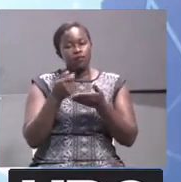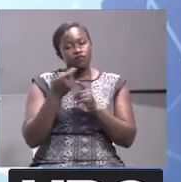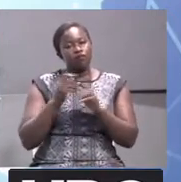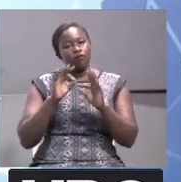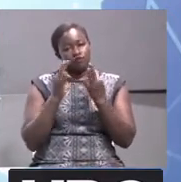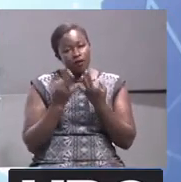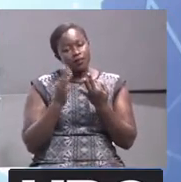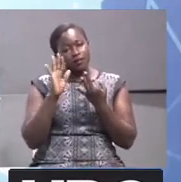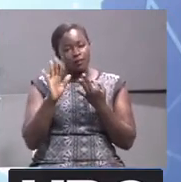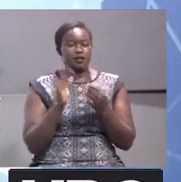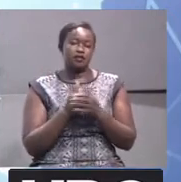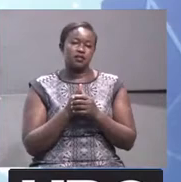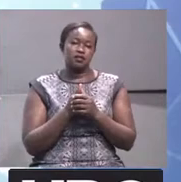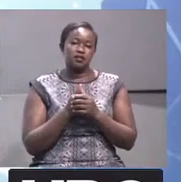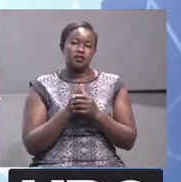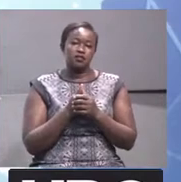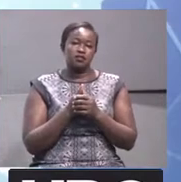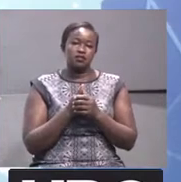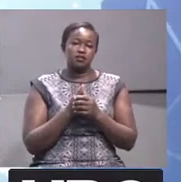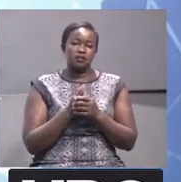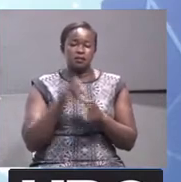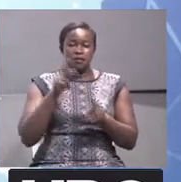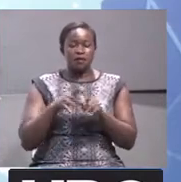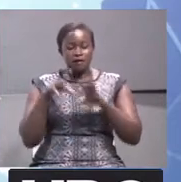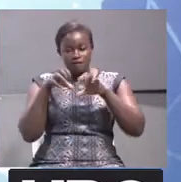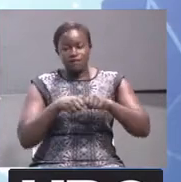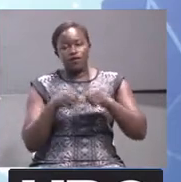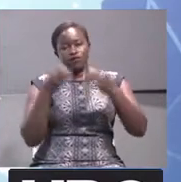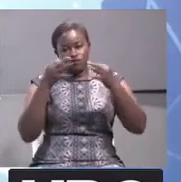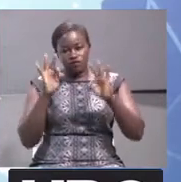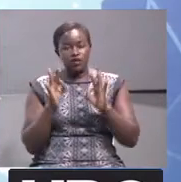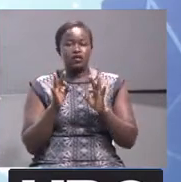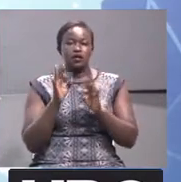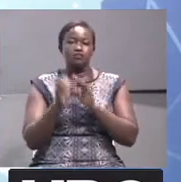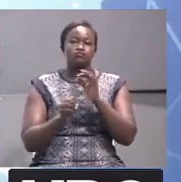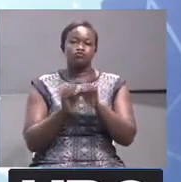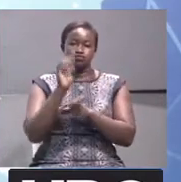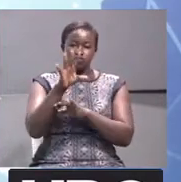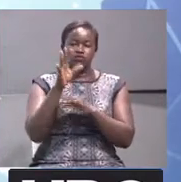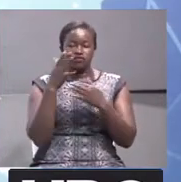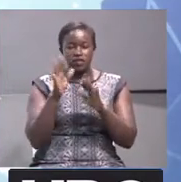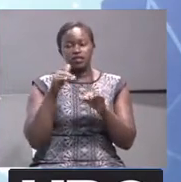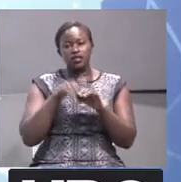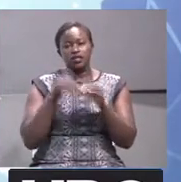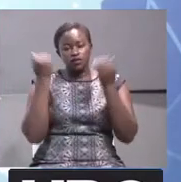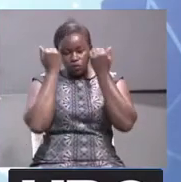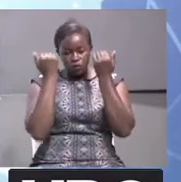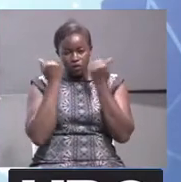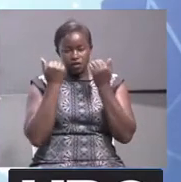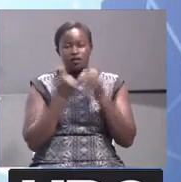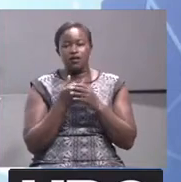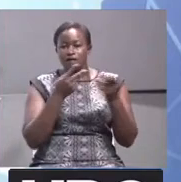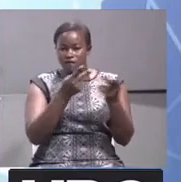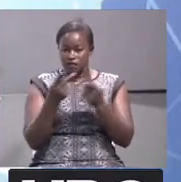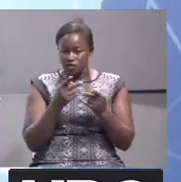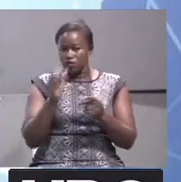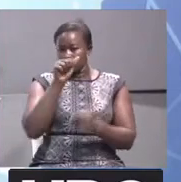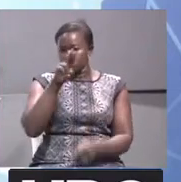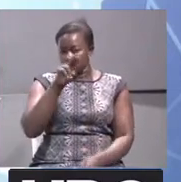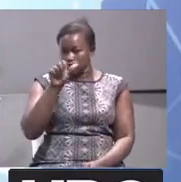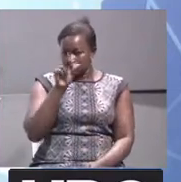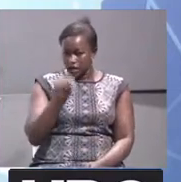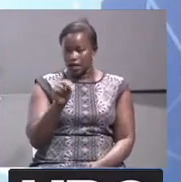to have her released by the kidnappers has been displayed in court. In the video, Susan Magara, who